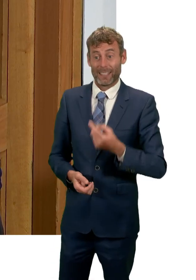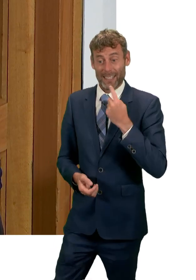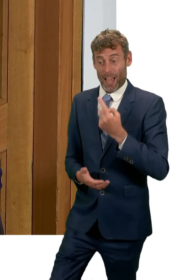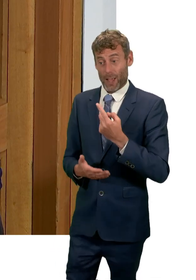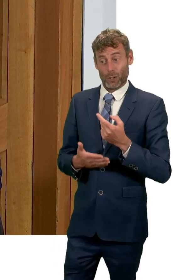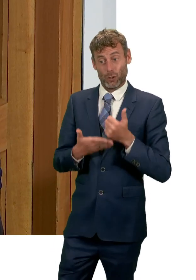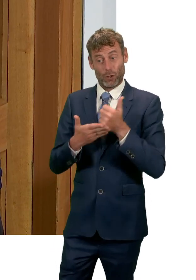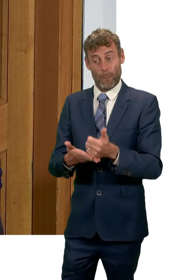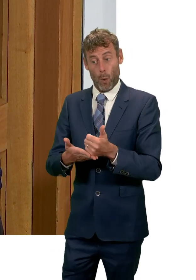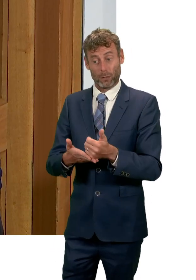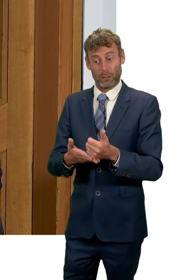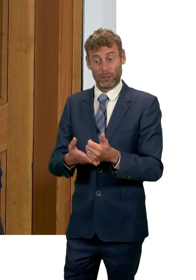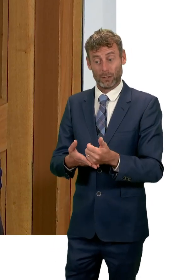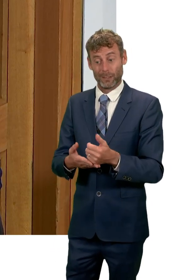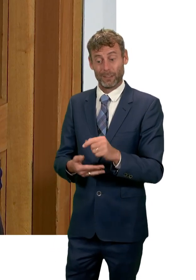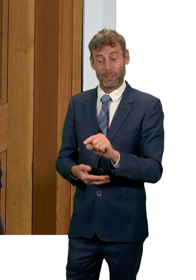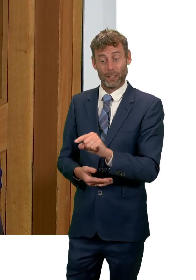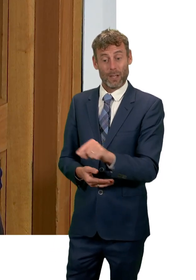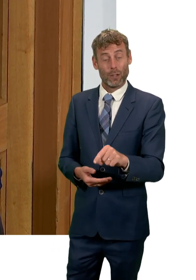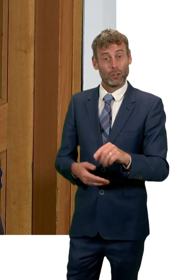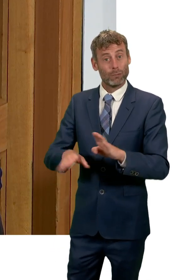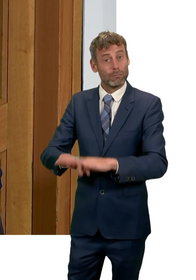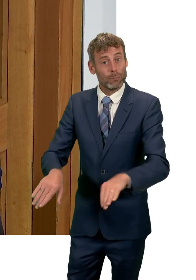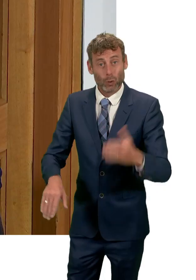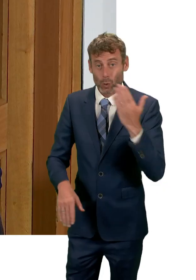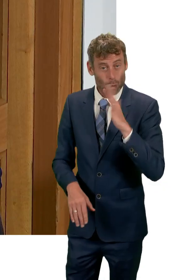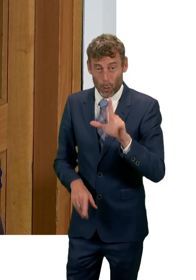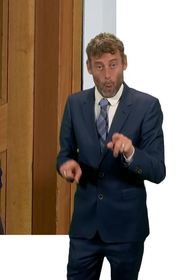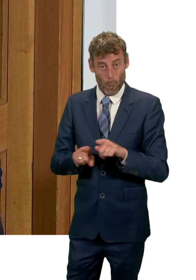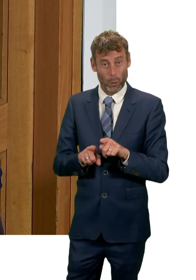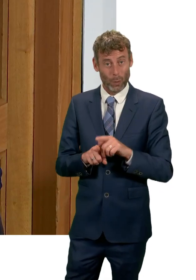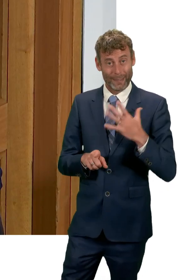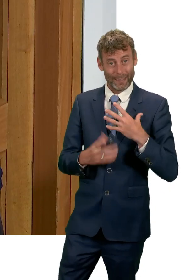It's mums who are feeding infants, because we know that